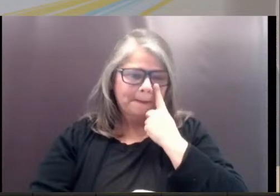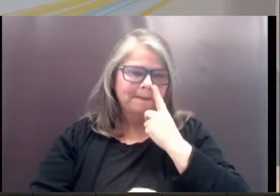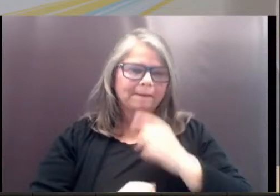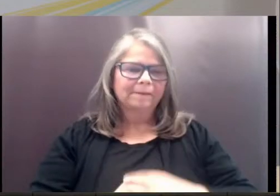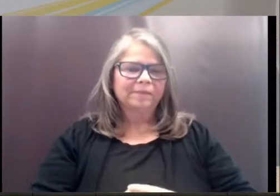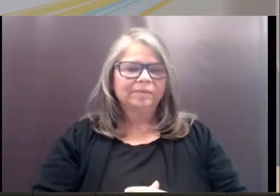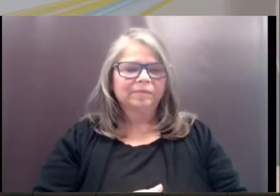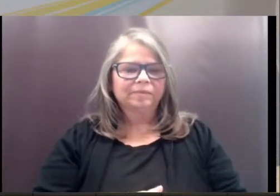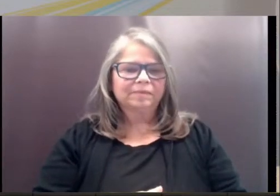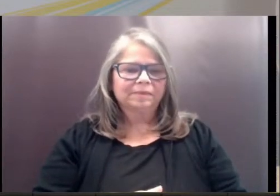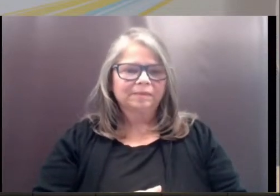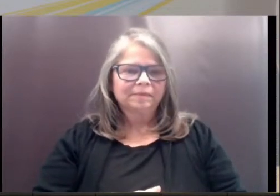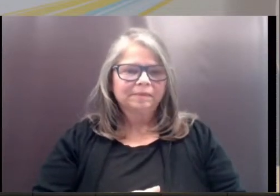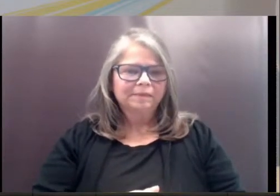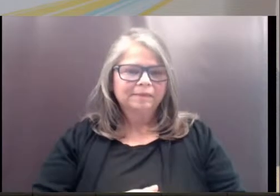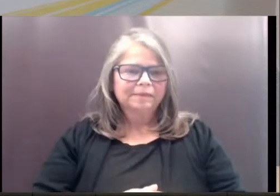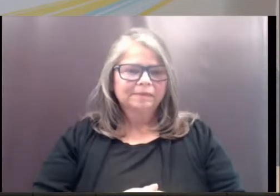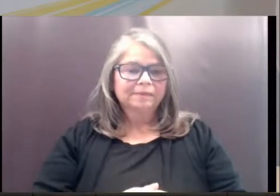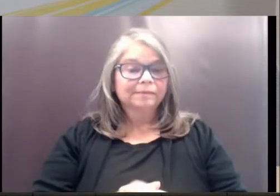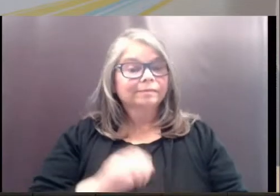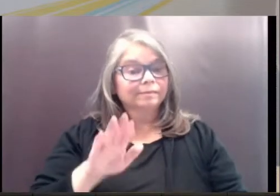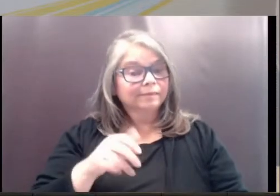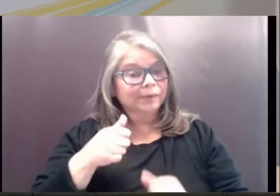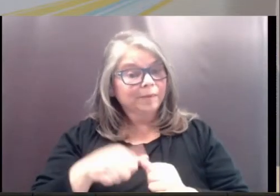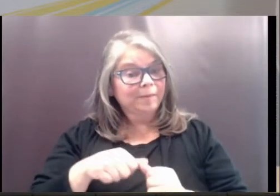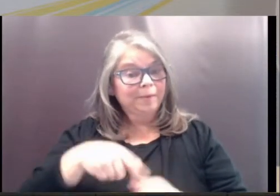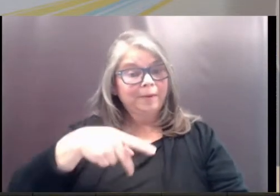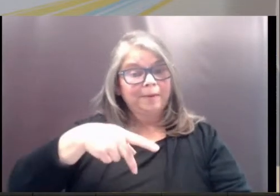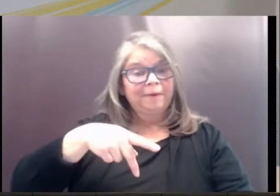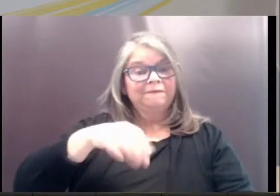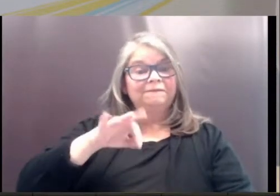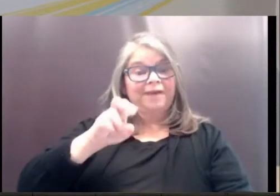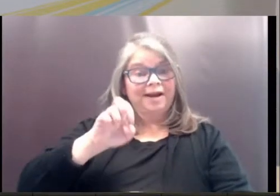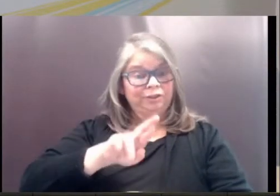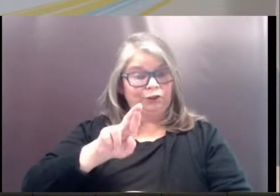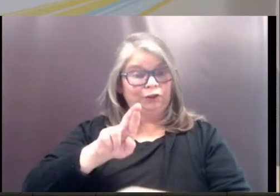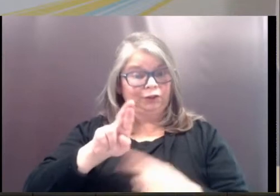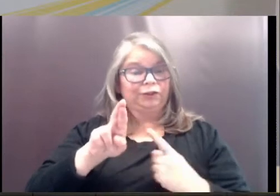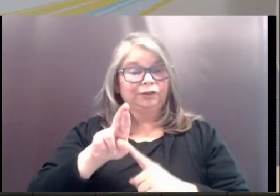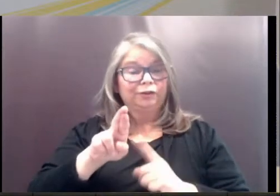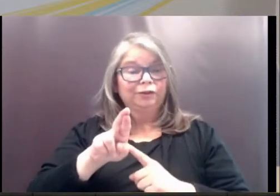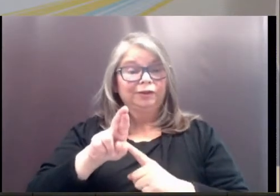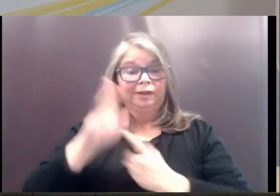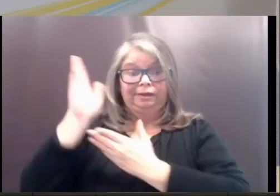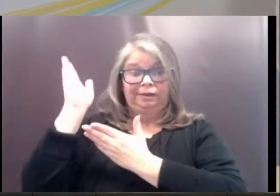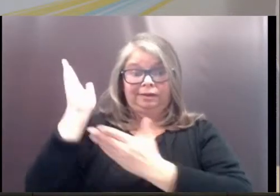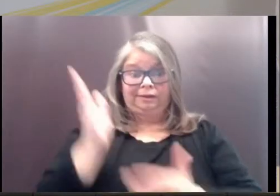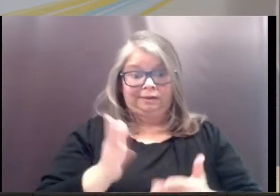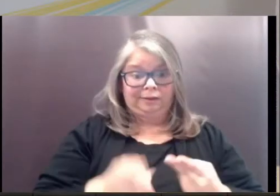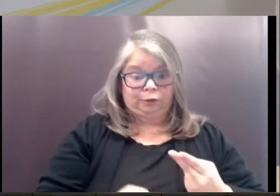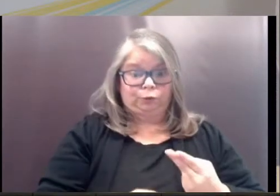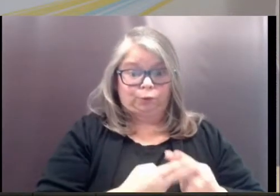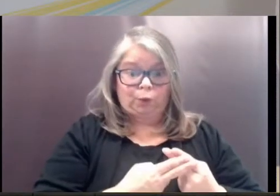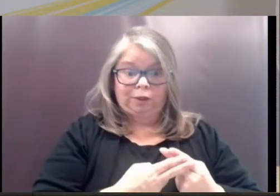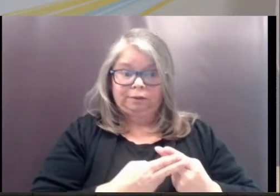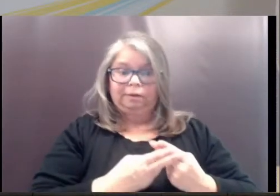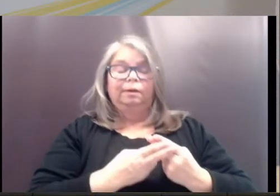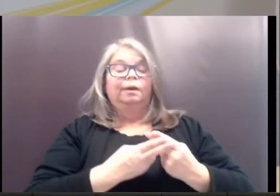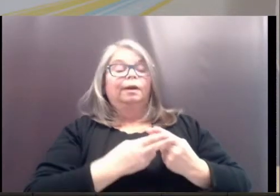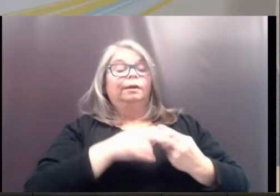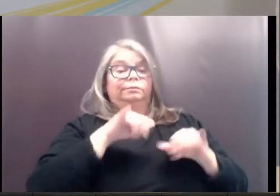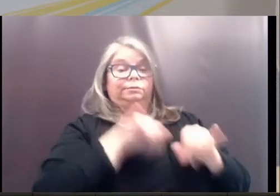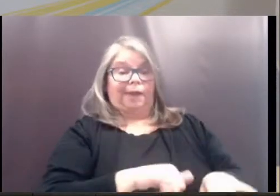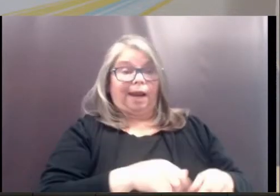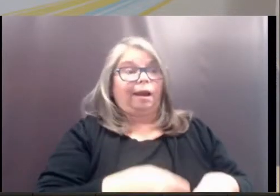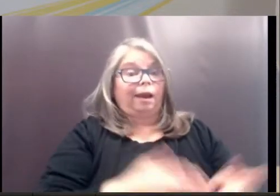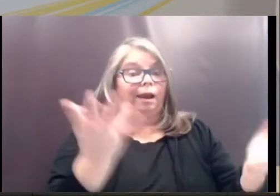And remember that it's the Pfizer product that can't be moved at this time. Now, it is anticipated at some point we may be able to move that